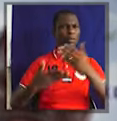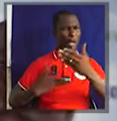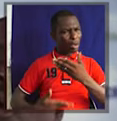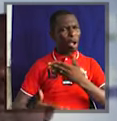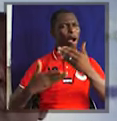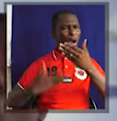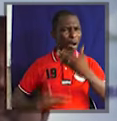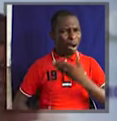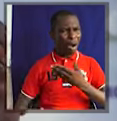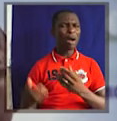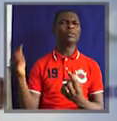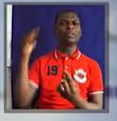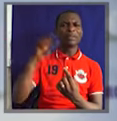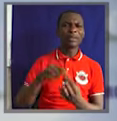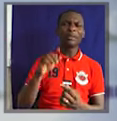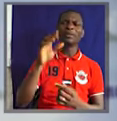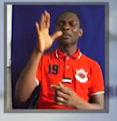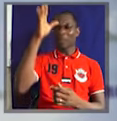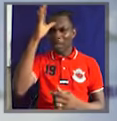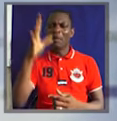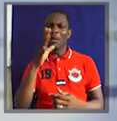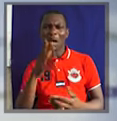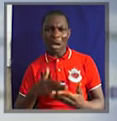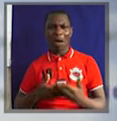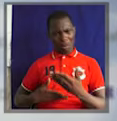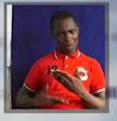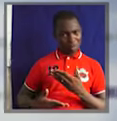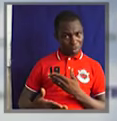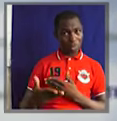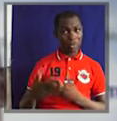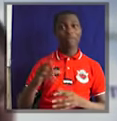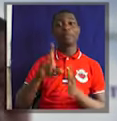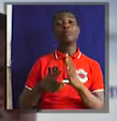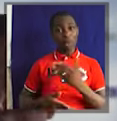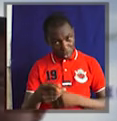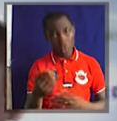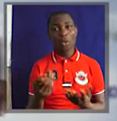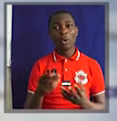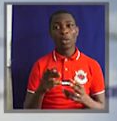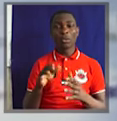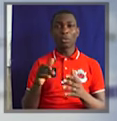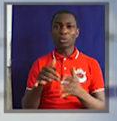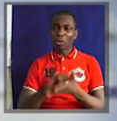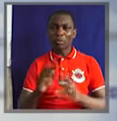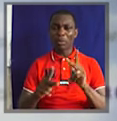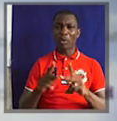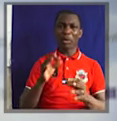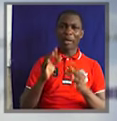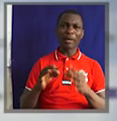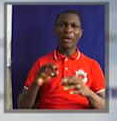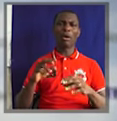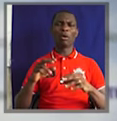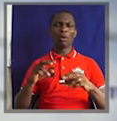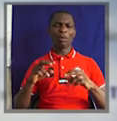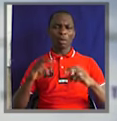will be, and will be the bell will be, son, the bell will, mommy, and that's our papa, and then what you see. So even though you can say Tracy's uncle of one wound to mean